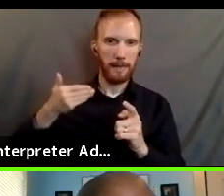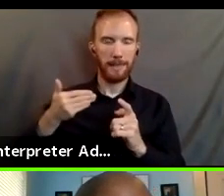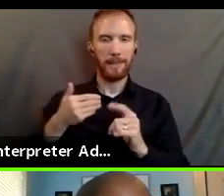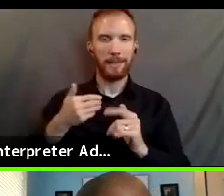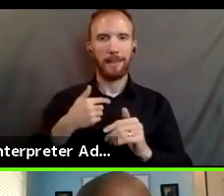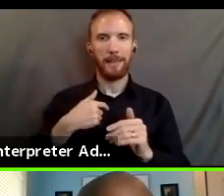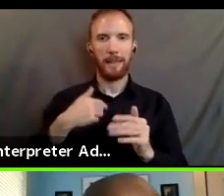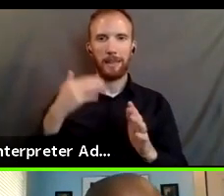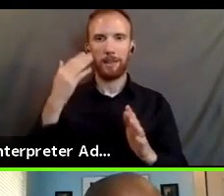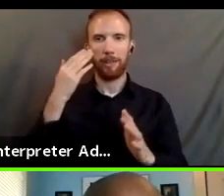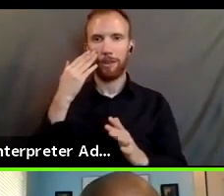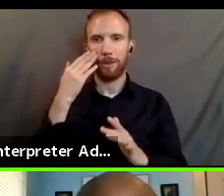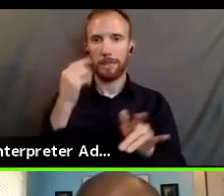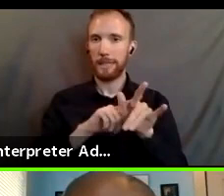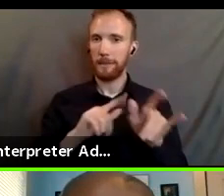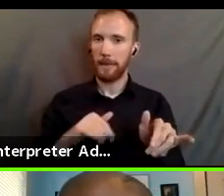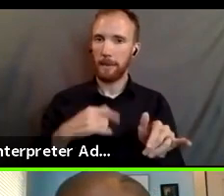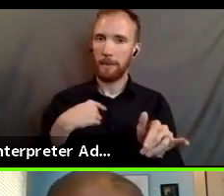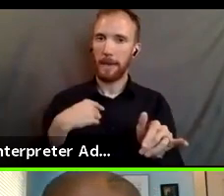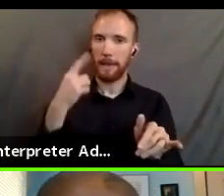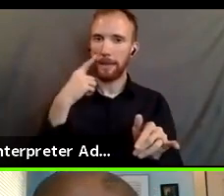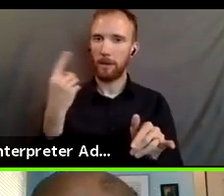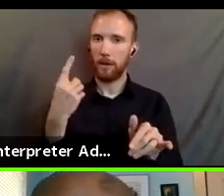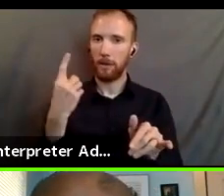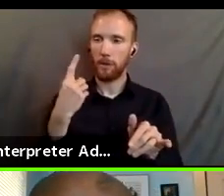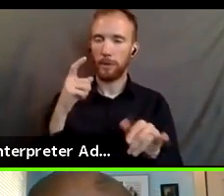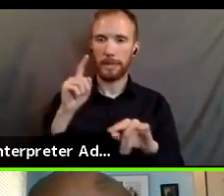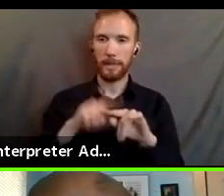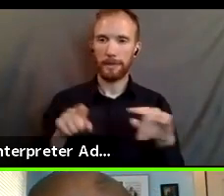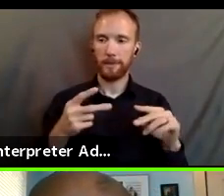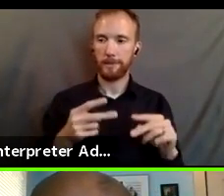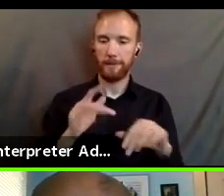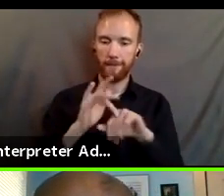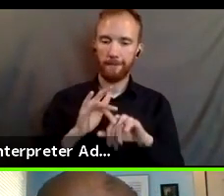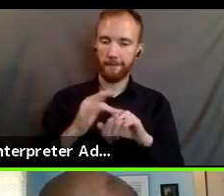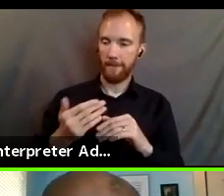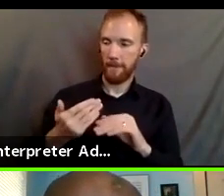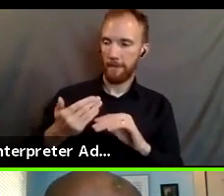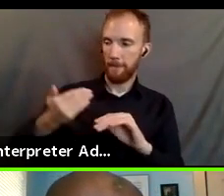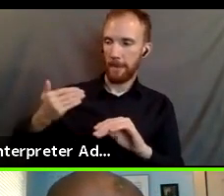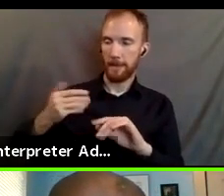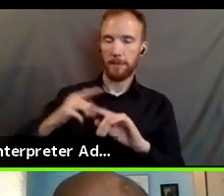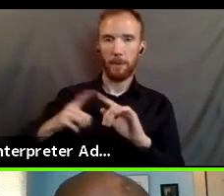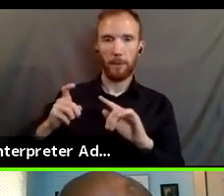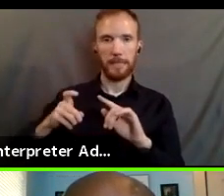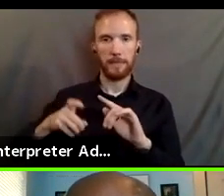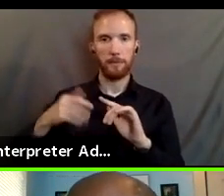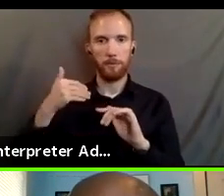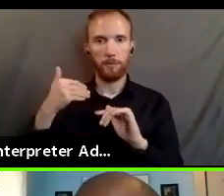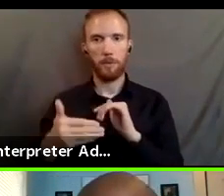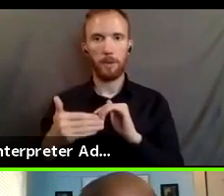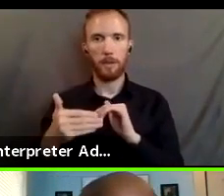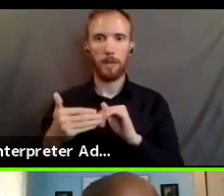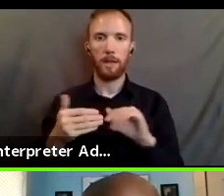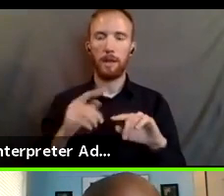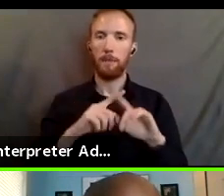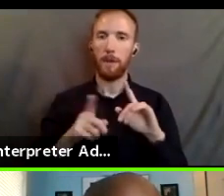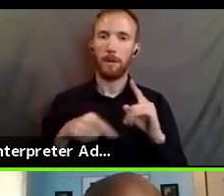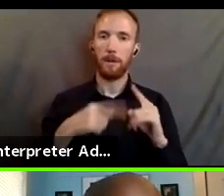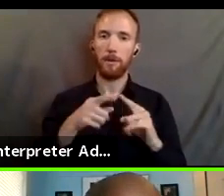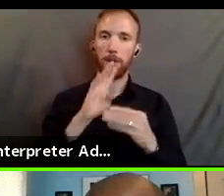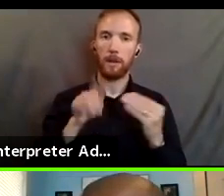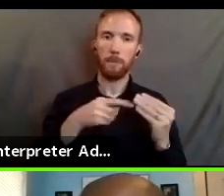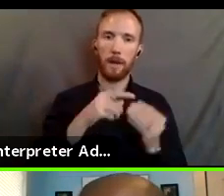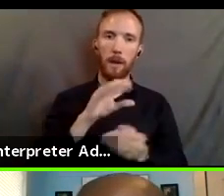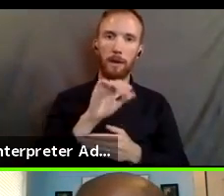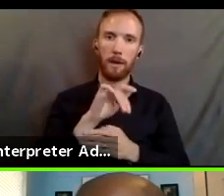always at the same time we need to also focus on moving forward but we can't ignore the fact when we talk about capital and what we're going to do